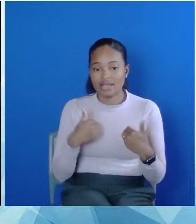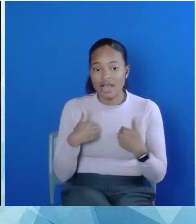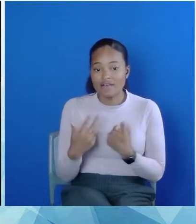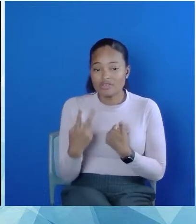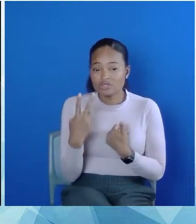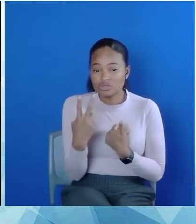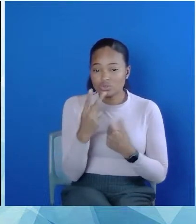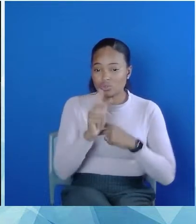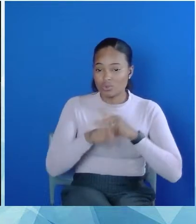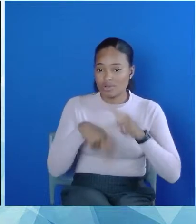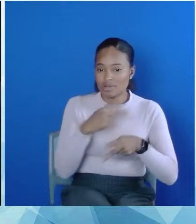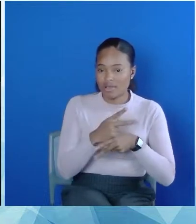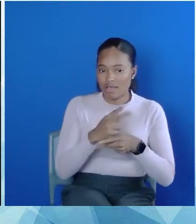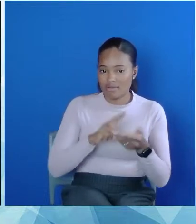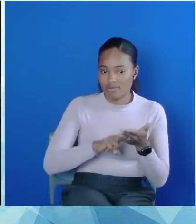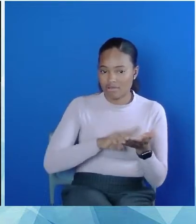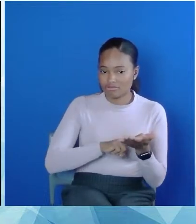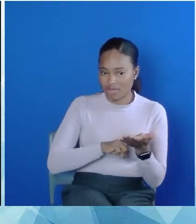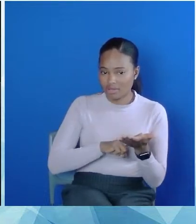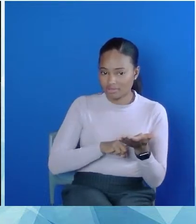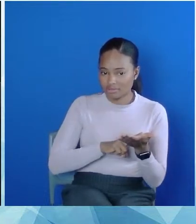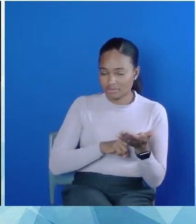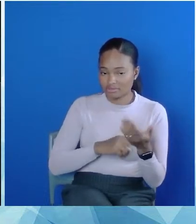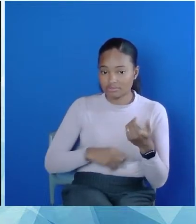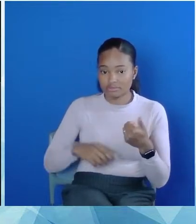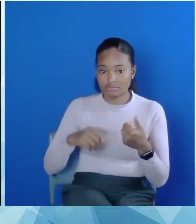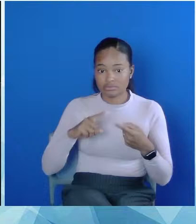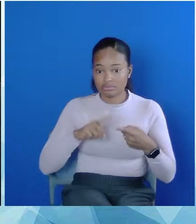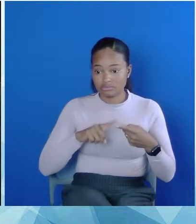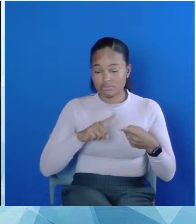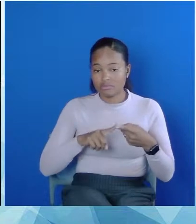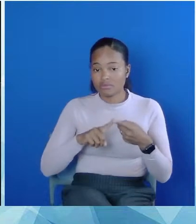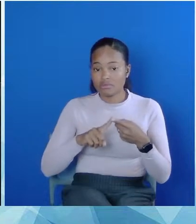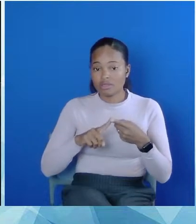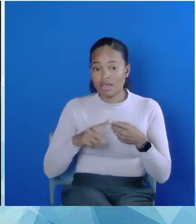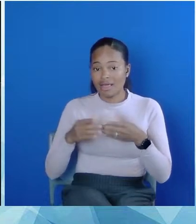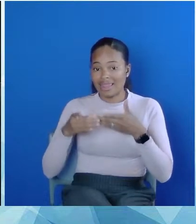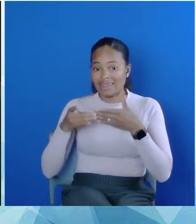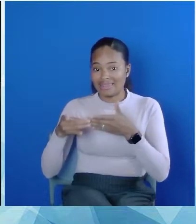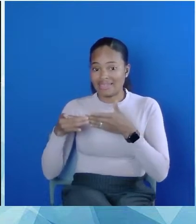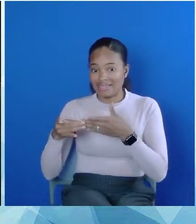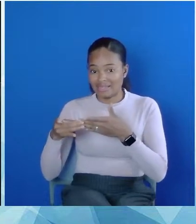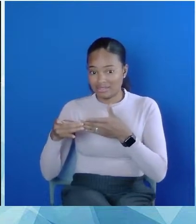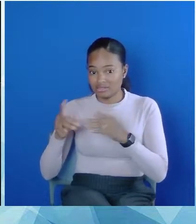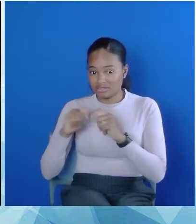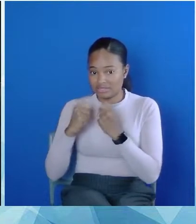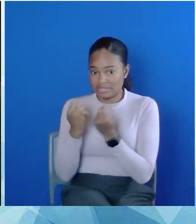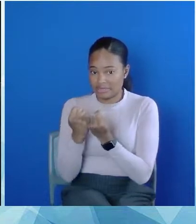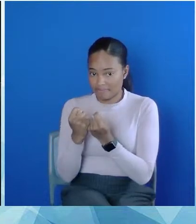contracts discussed here tonight. One is the leadership team contracts.